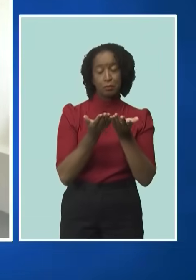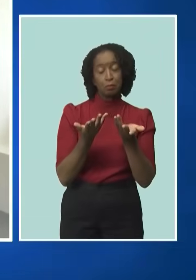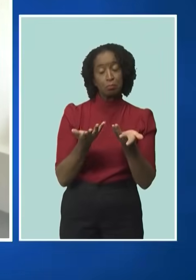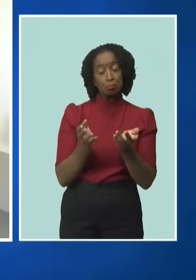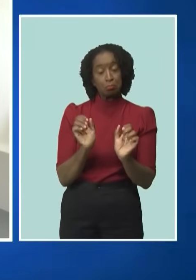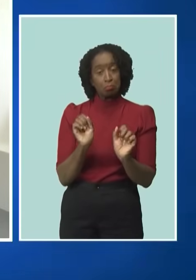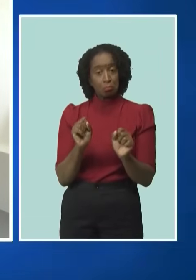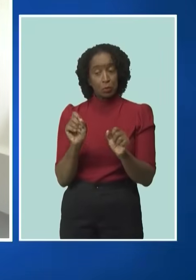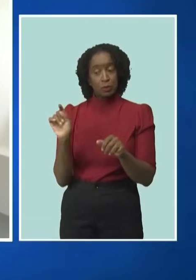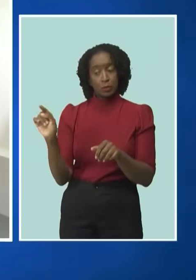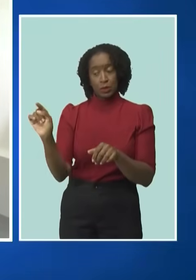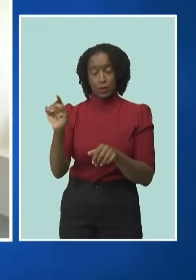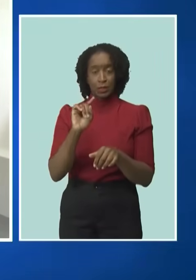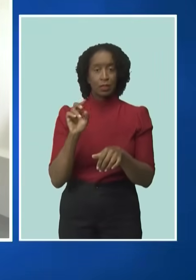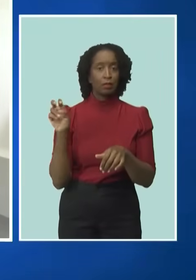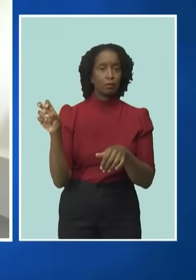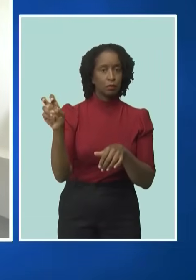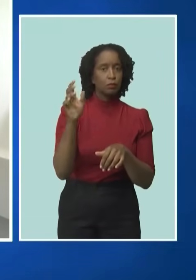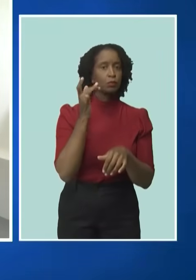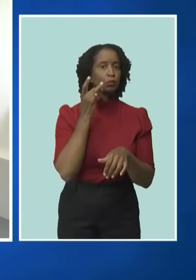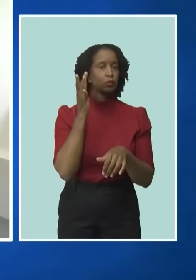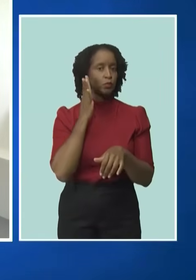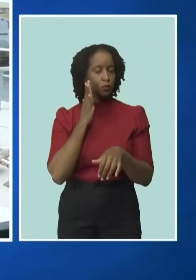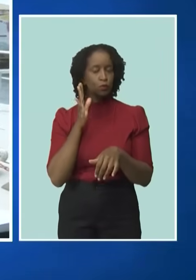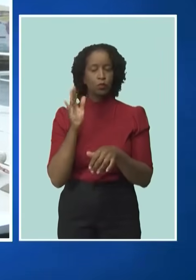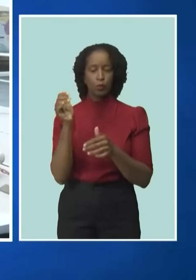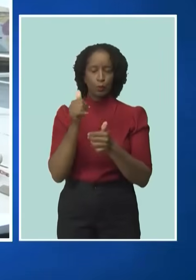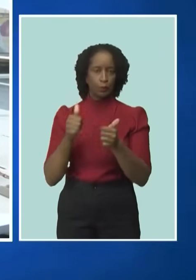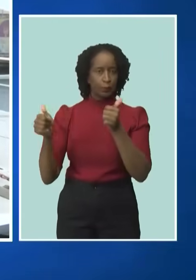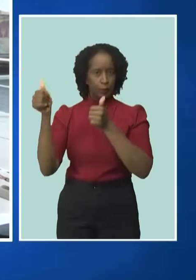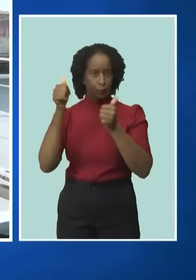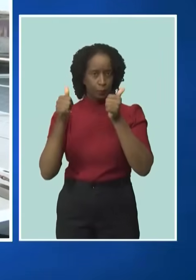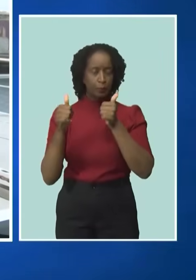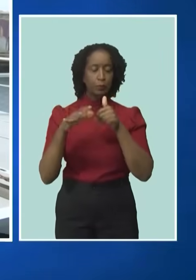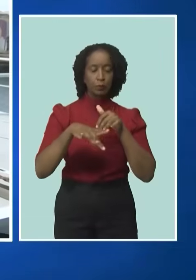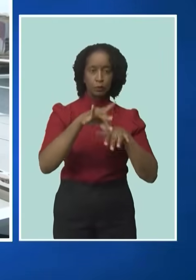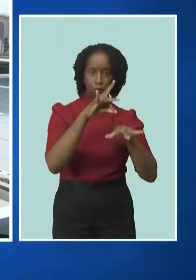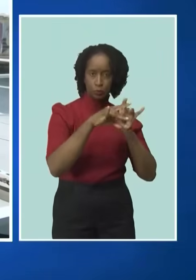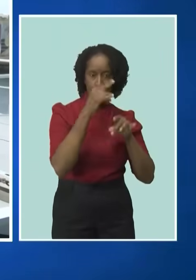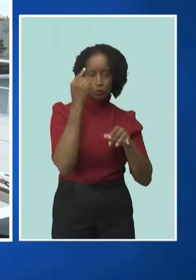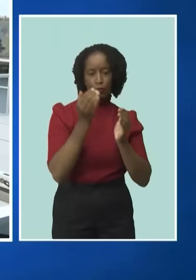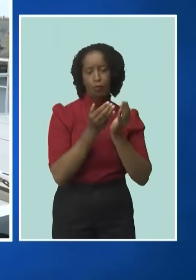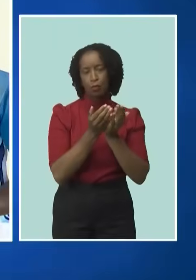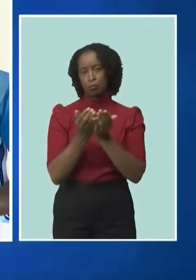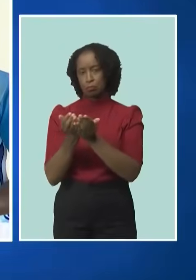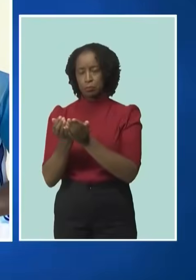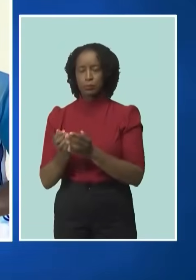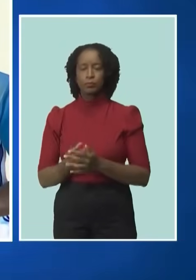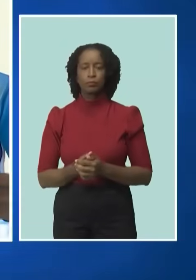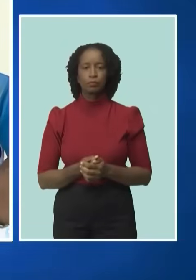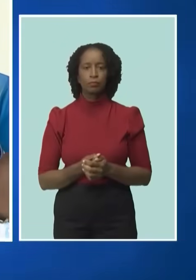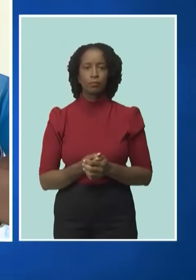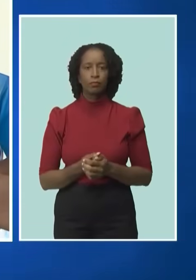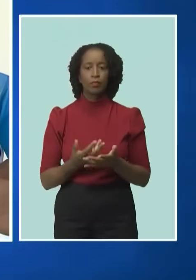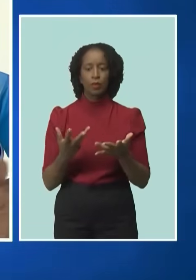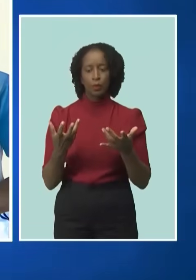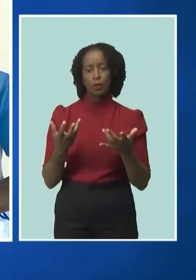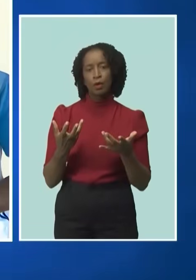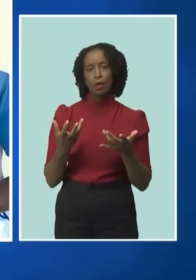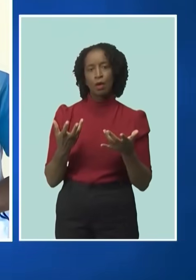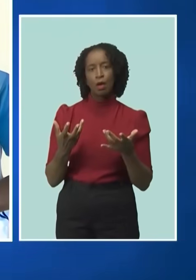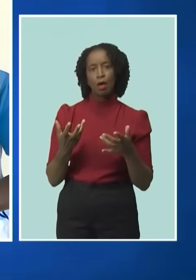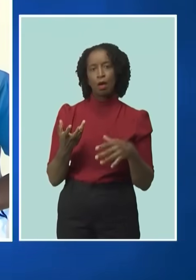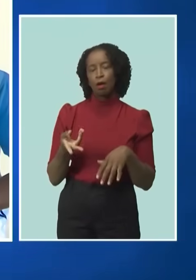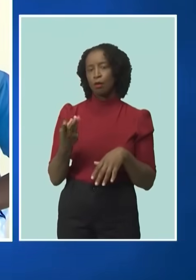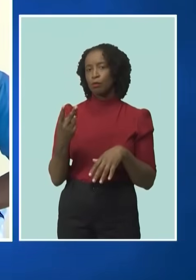and tourism officials, bolstered by being an option for crop-over events in Bridgetown. We have the space. We got 2 bars on board.